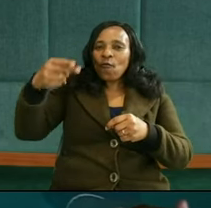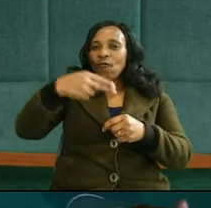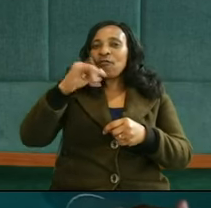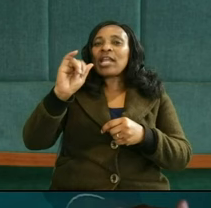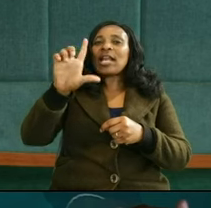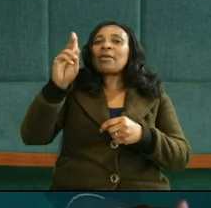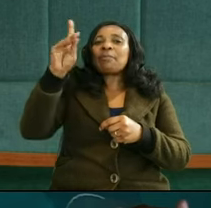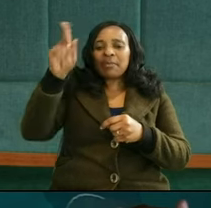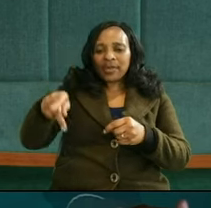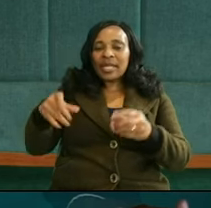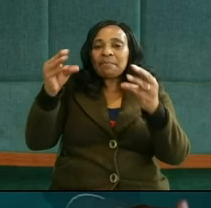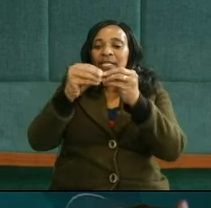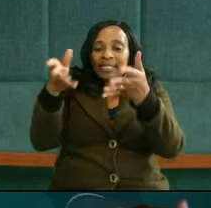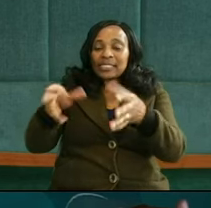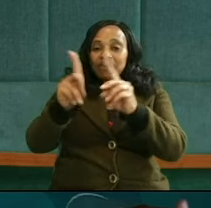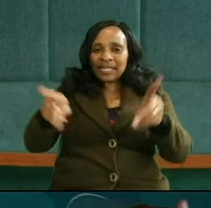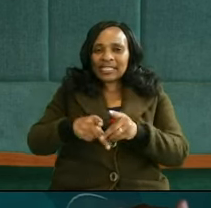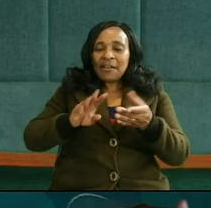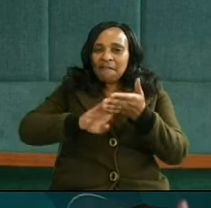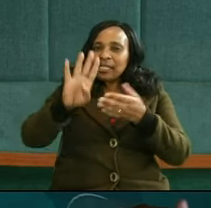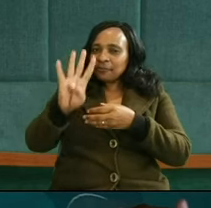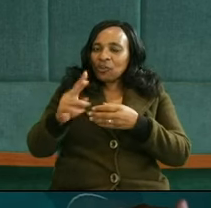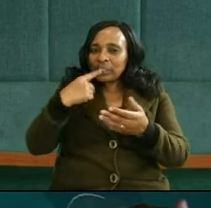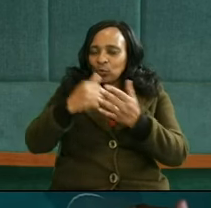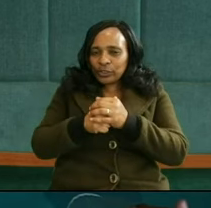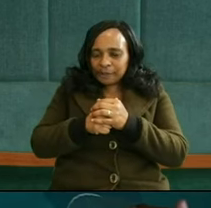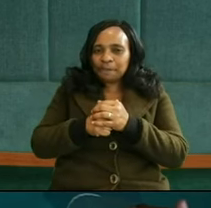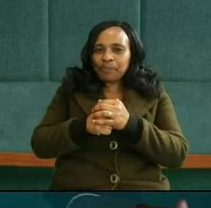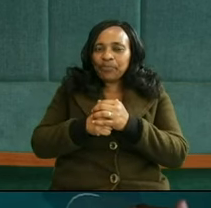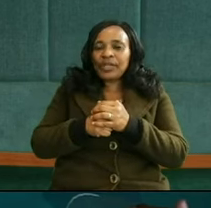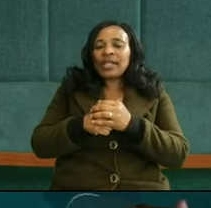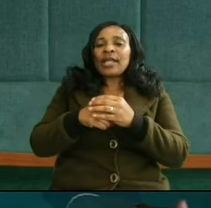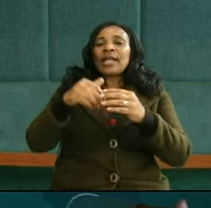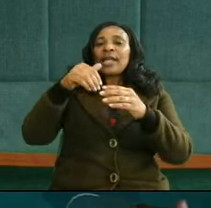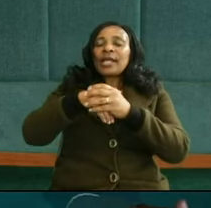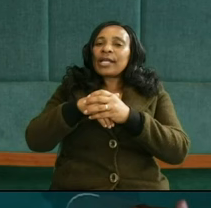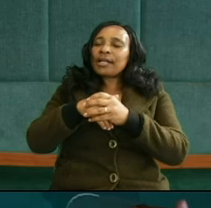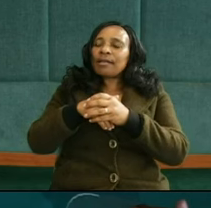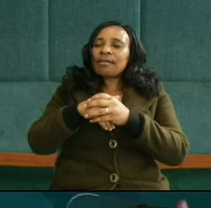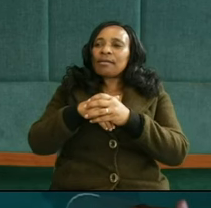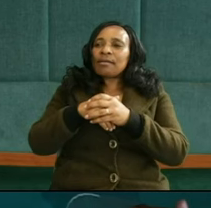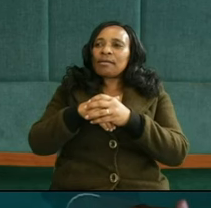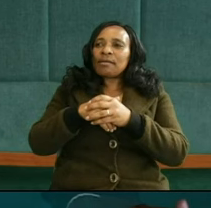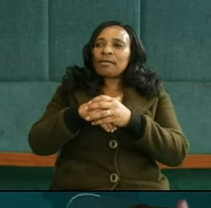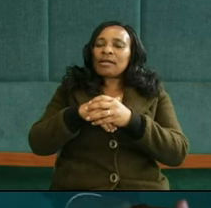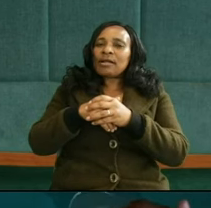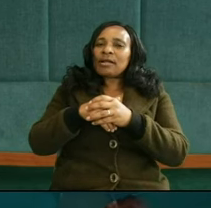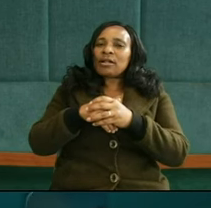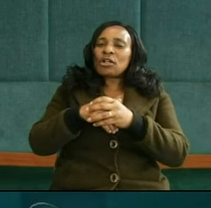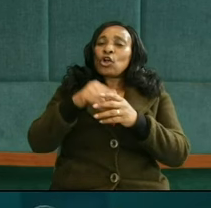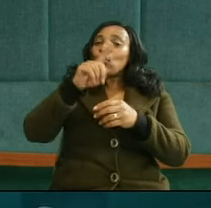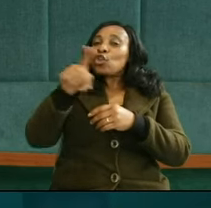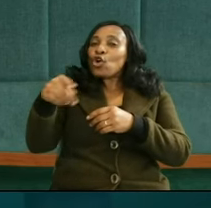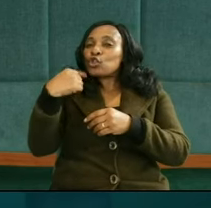place. Verse 4, in particular, to give us the perspective, says, therefore,